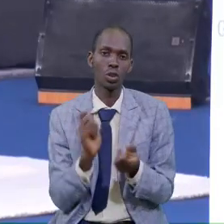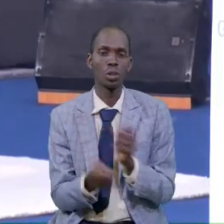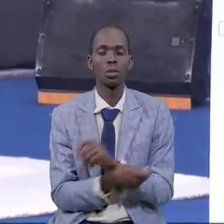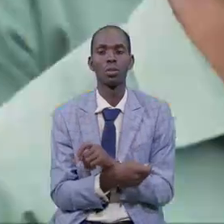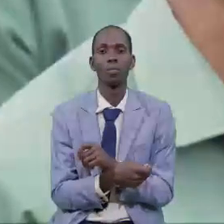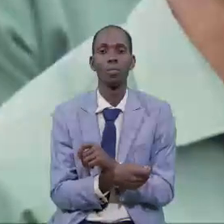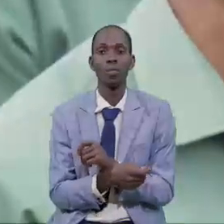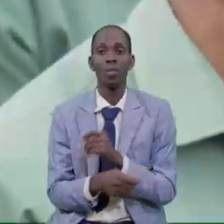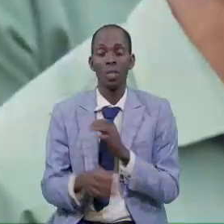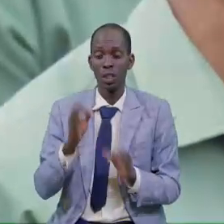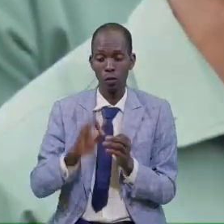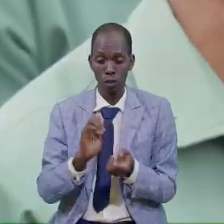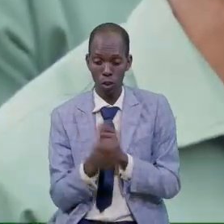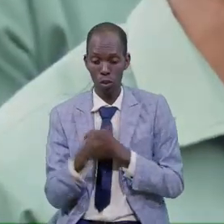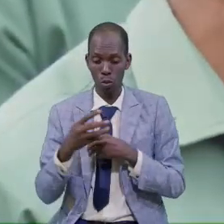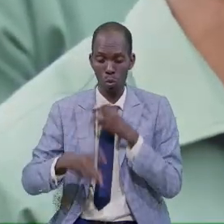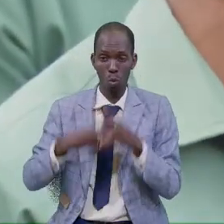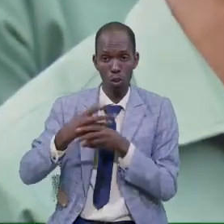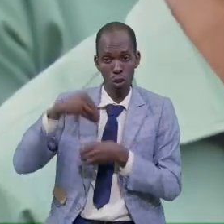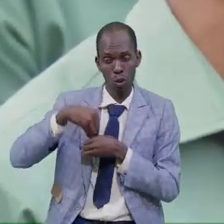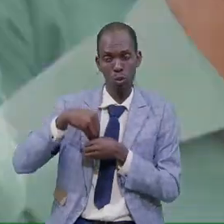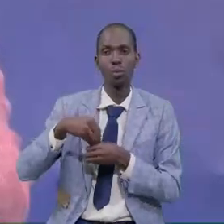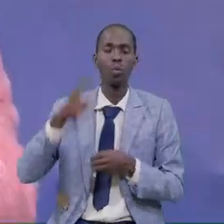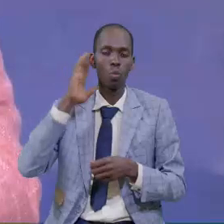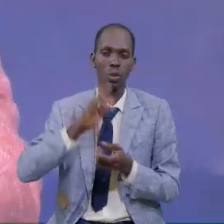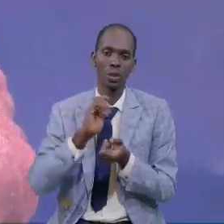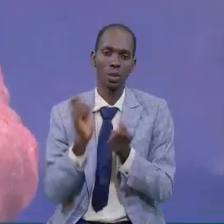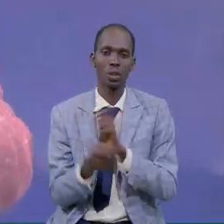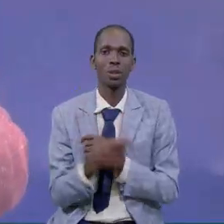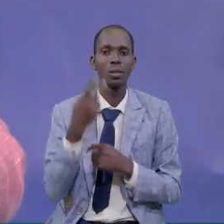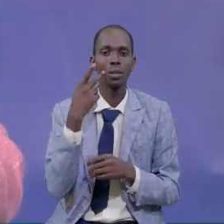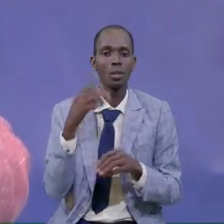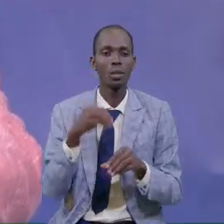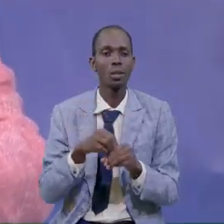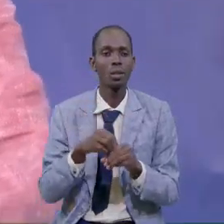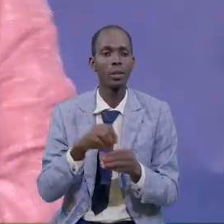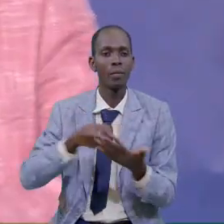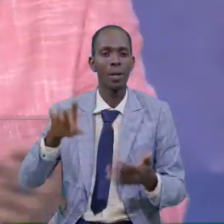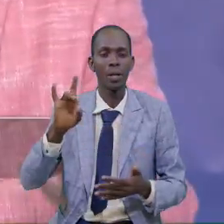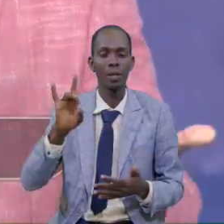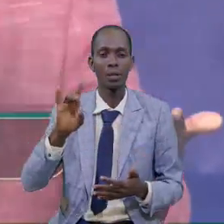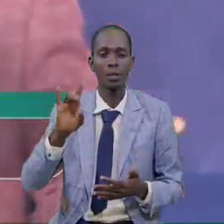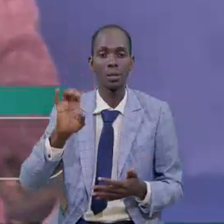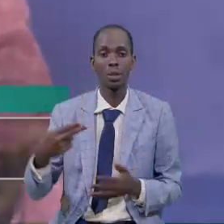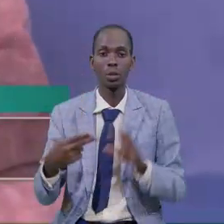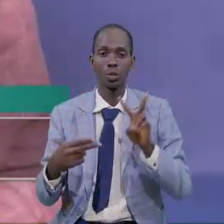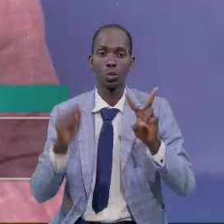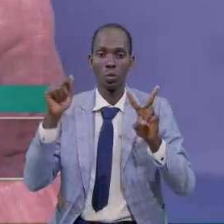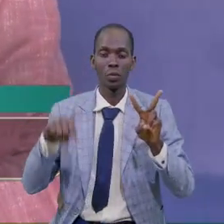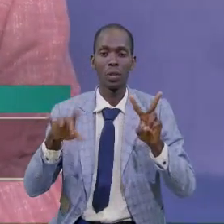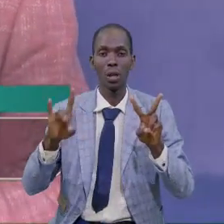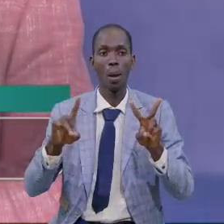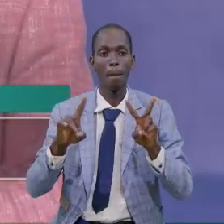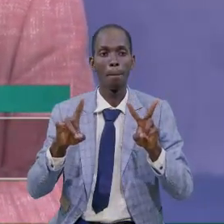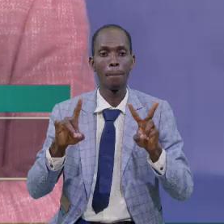change. Look at verse 8. In verse 8 it says, for by grace are